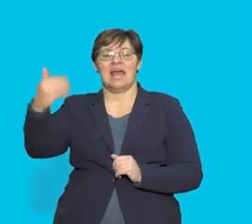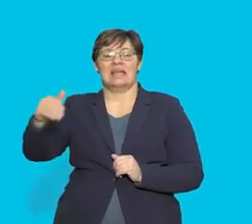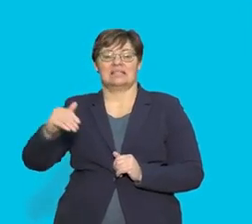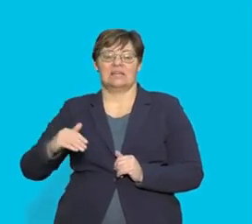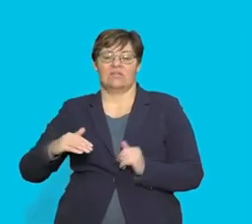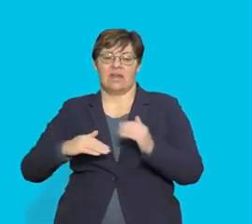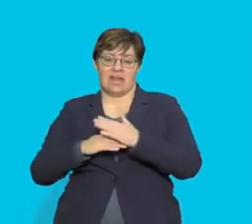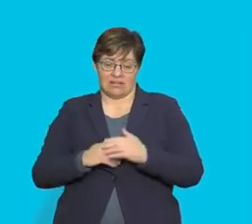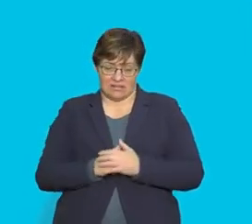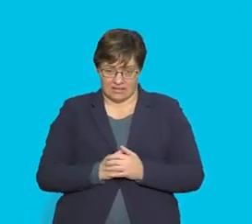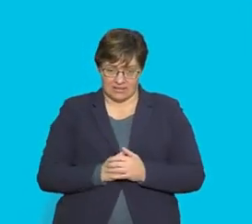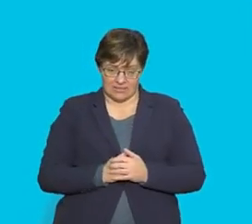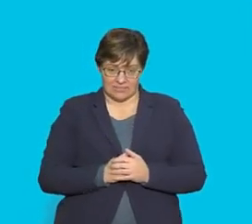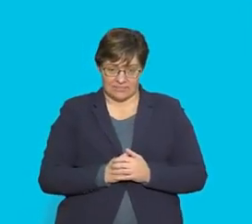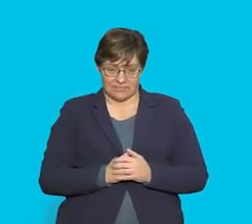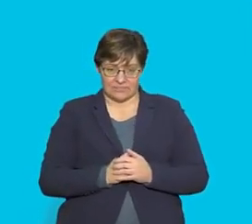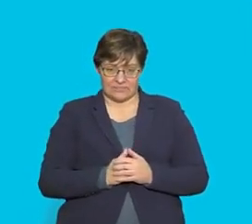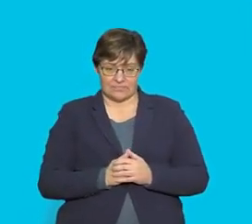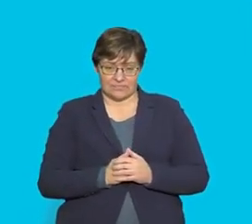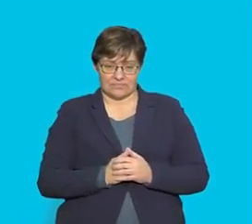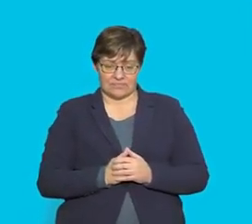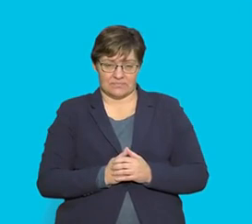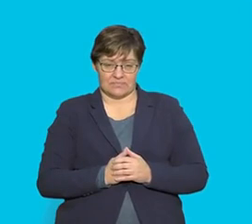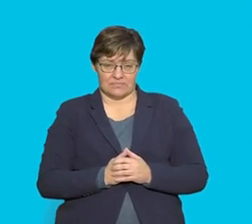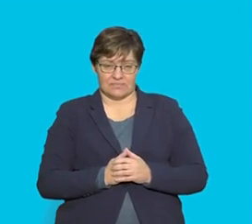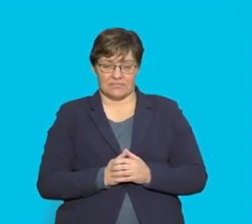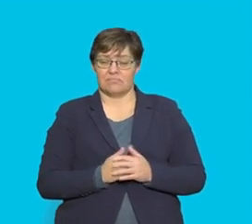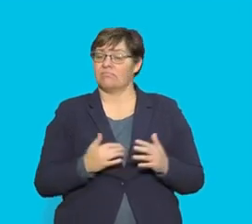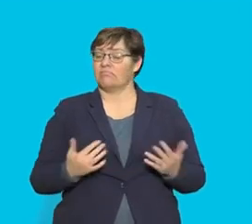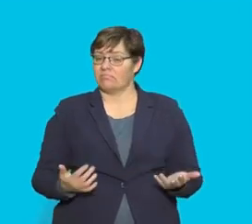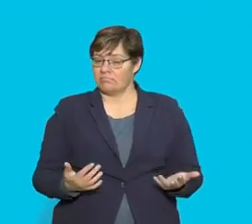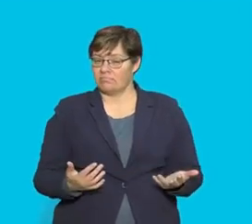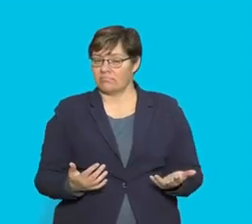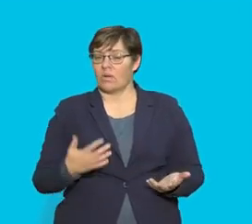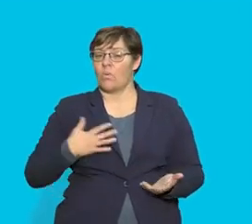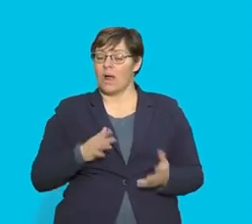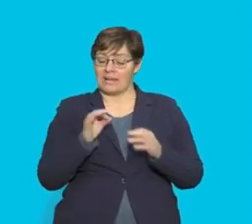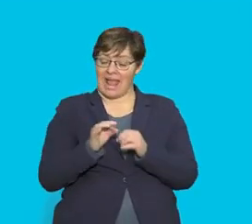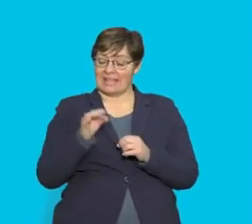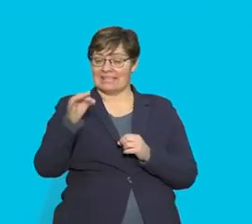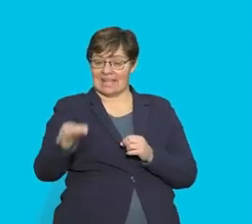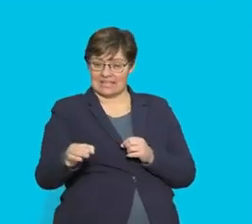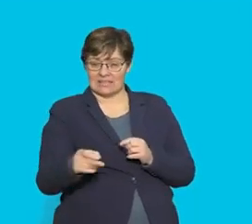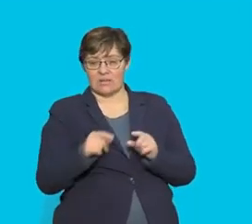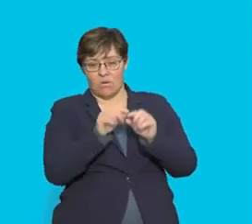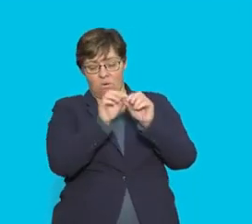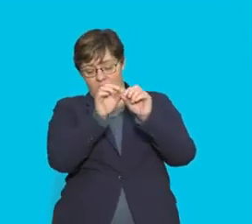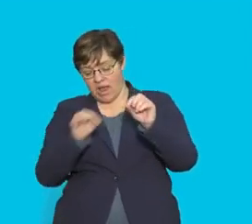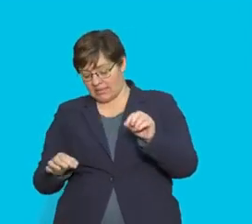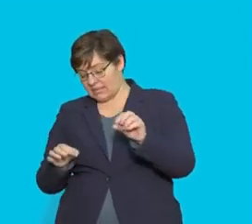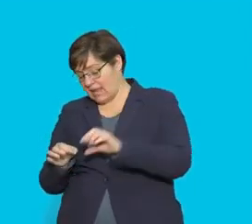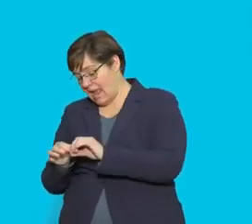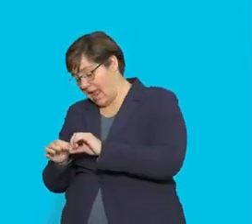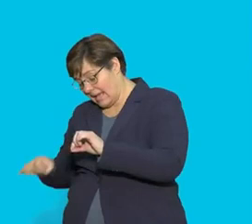the exterior angle of this particular triangle. If I was to extend that one,